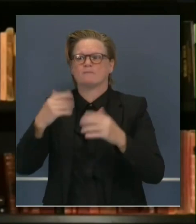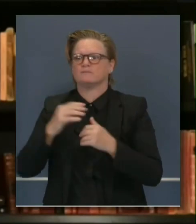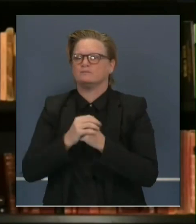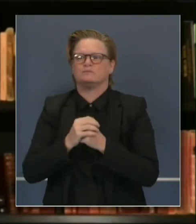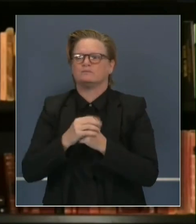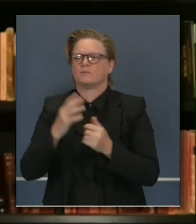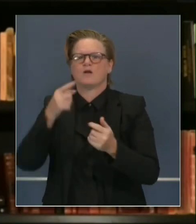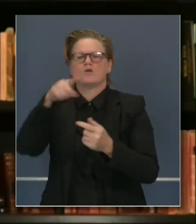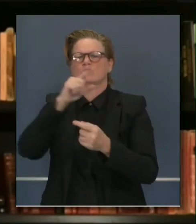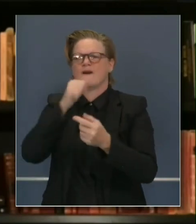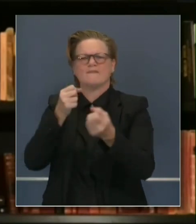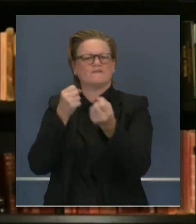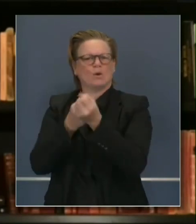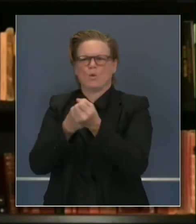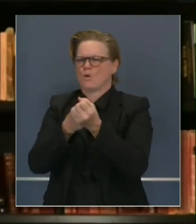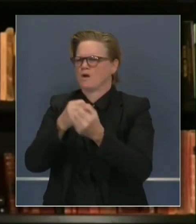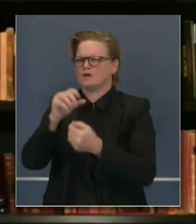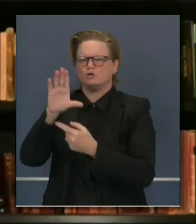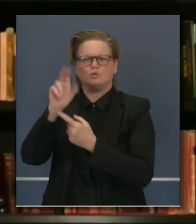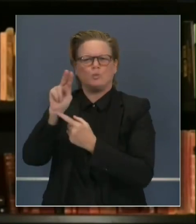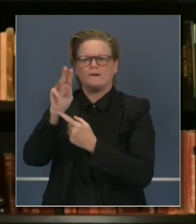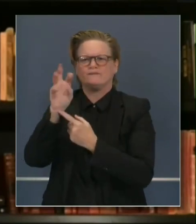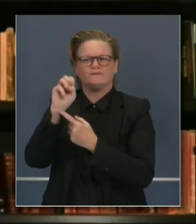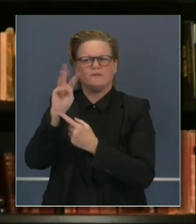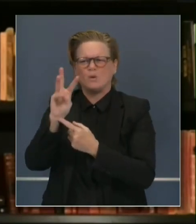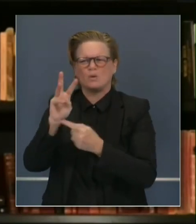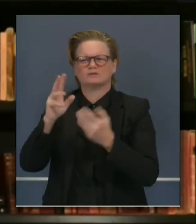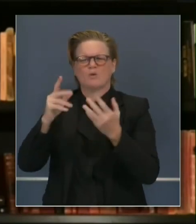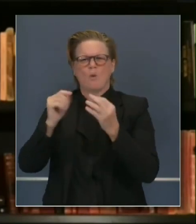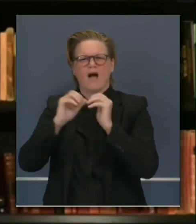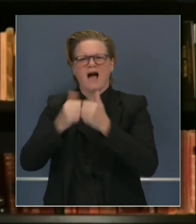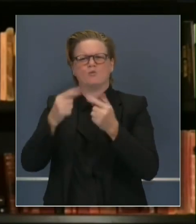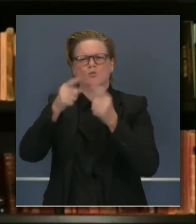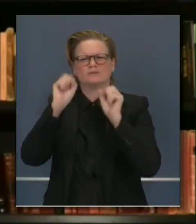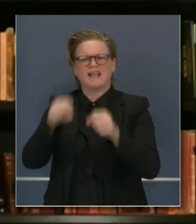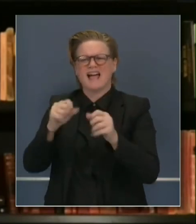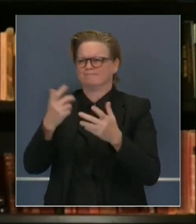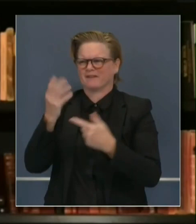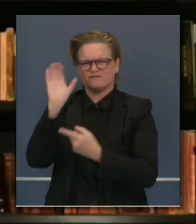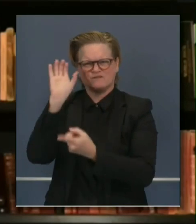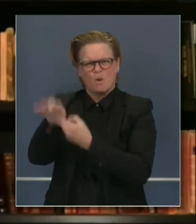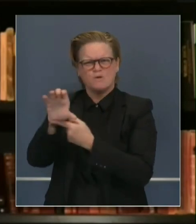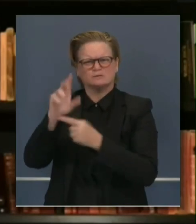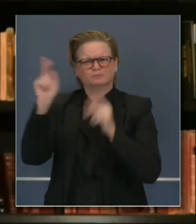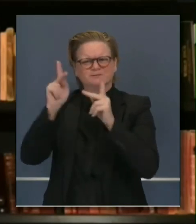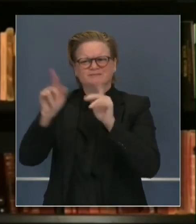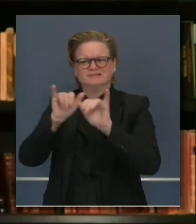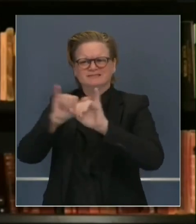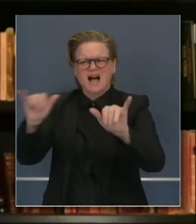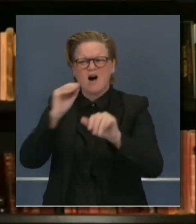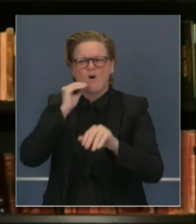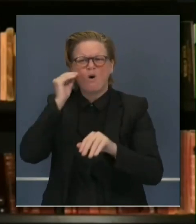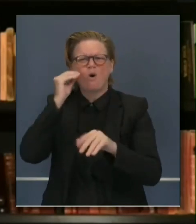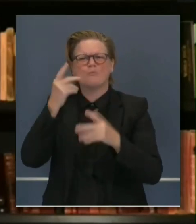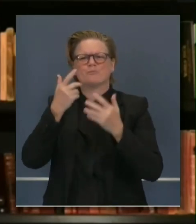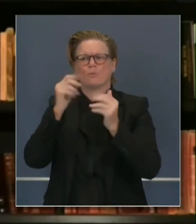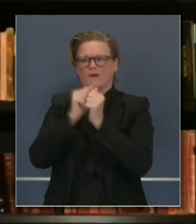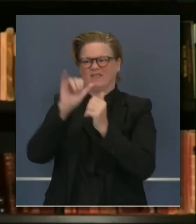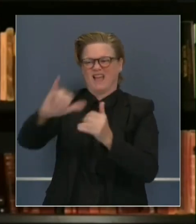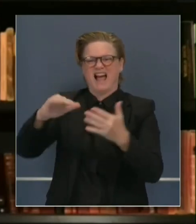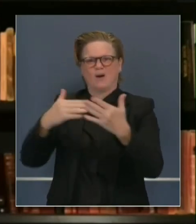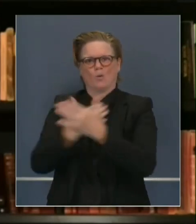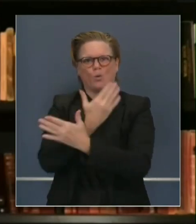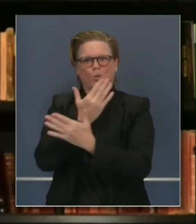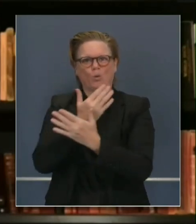responding to gatherings. How do you plan on enforcing a stricter stay-at-home order this time? Is there a new approach to local governments that announce they